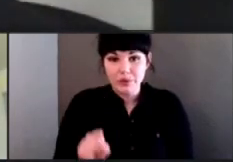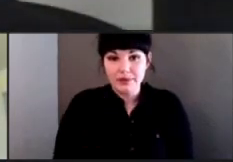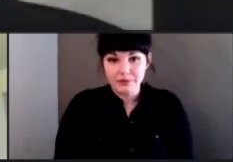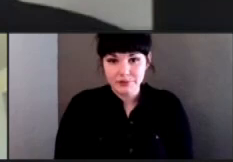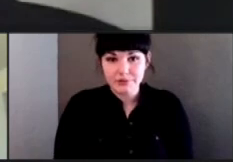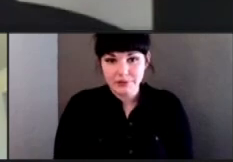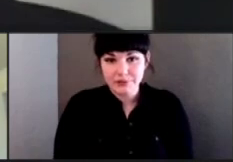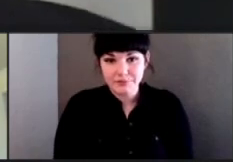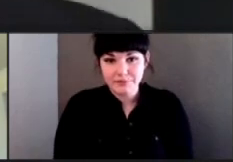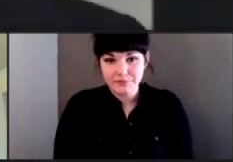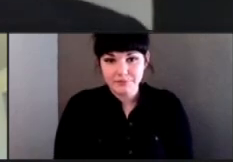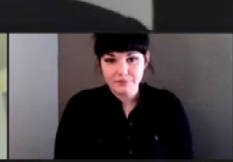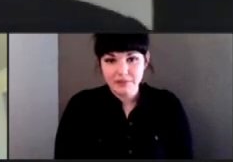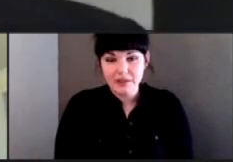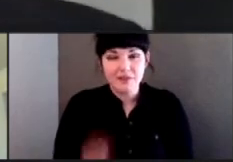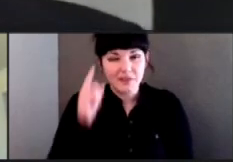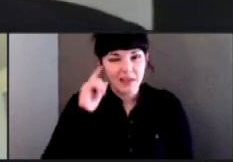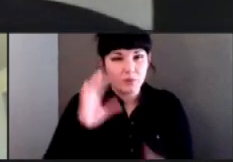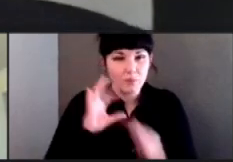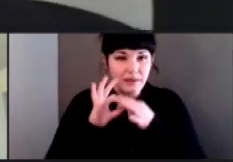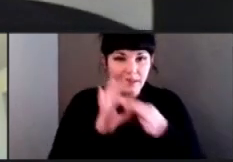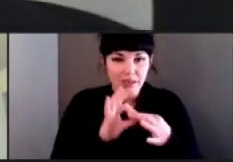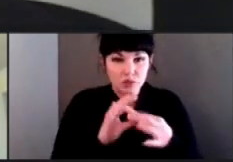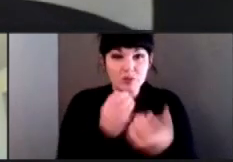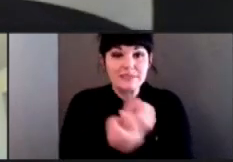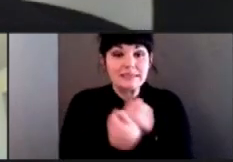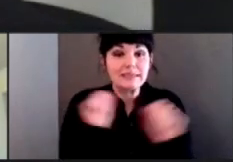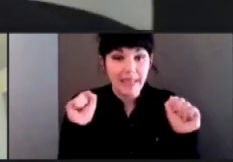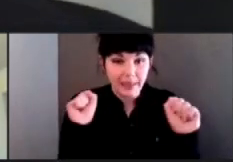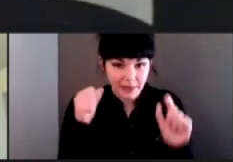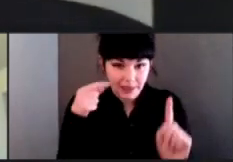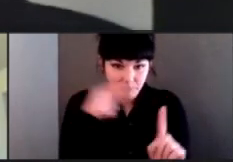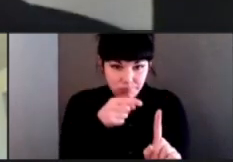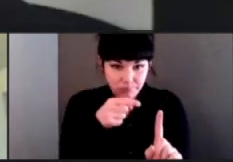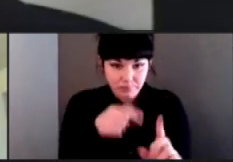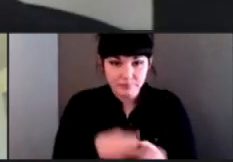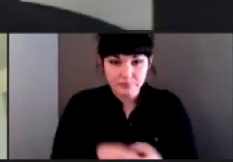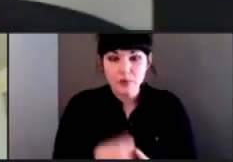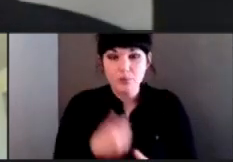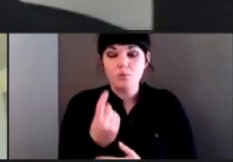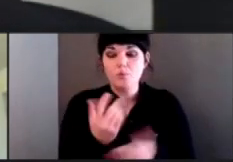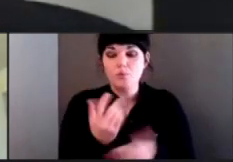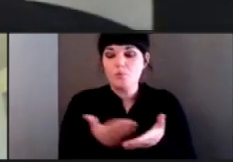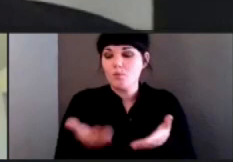is the safety aspect. And so one of the things that we've done over the course of this